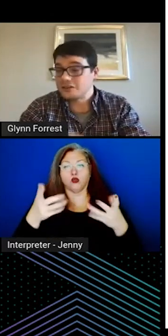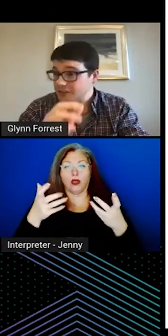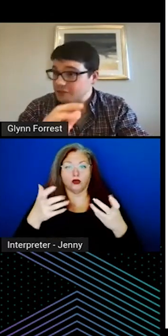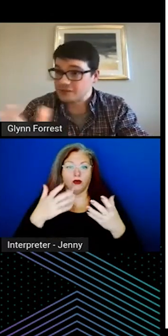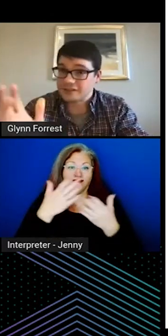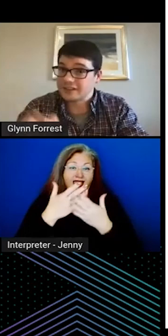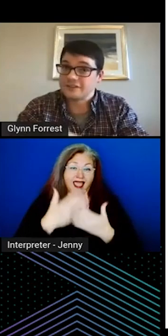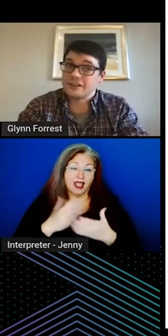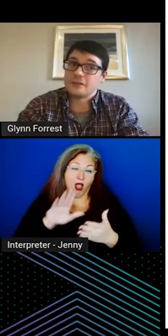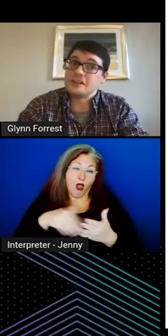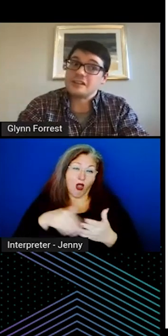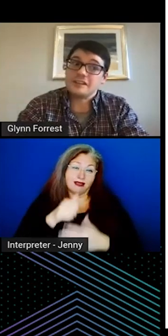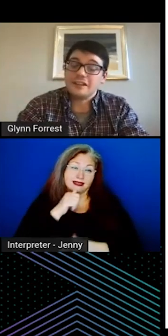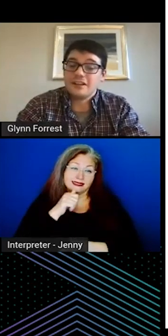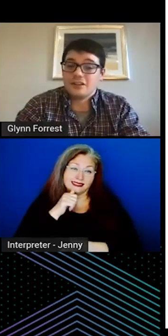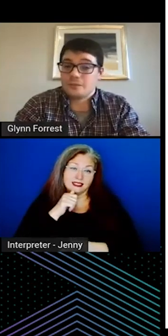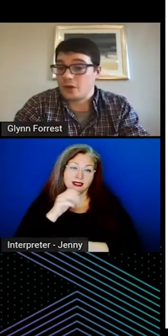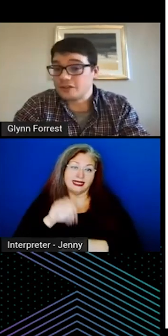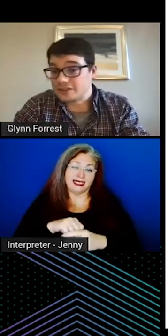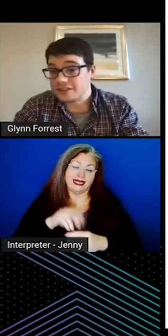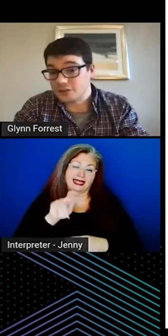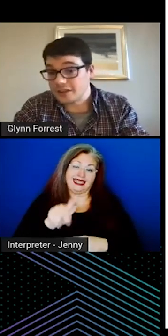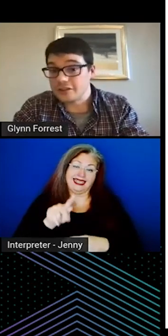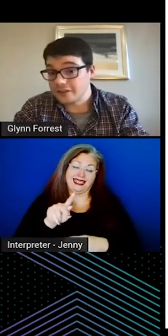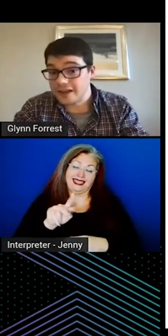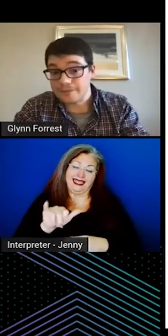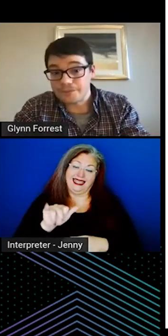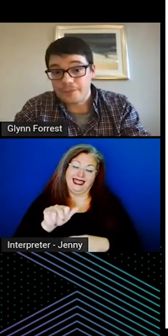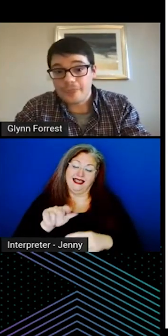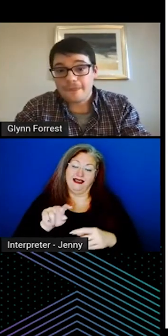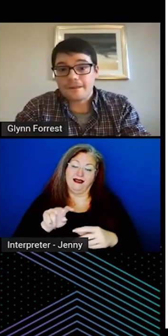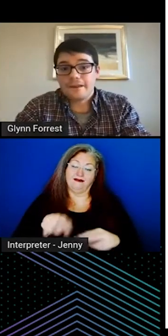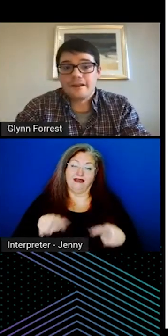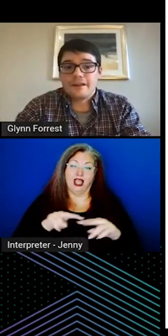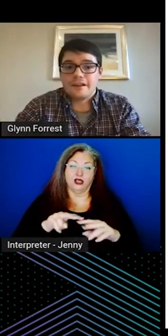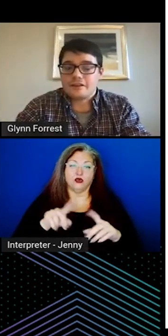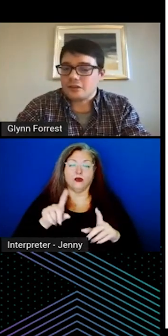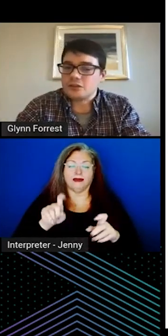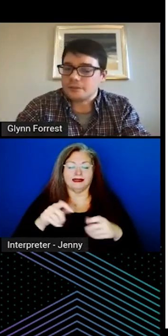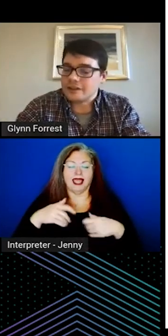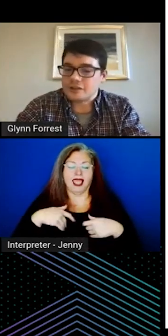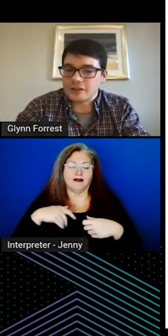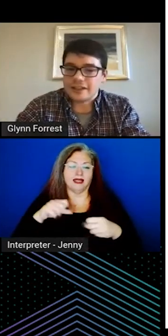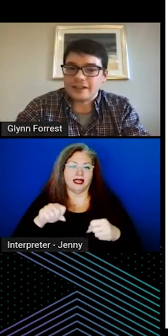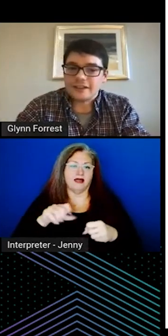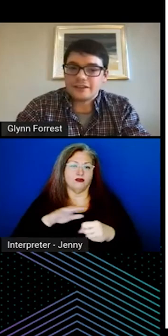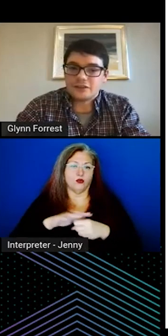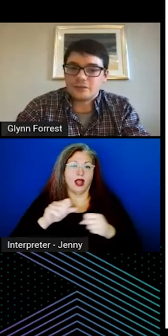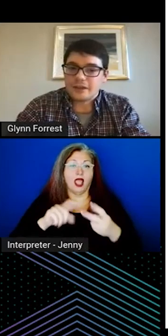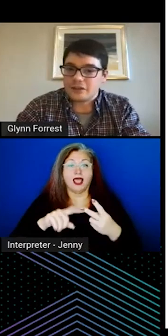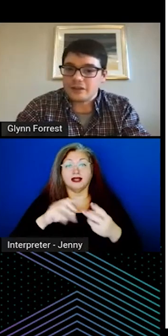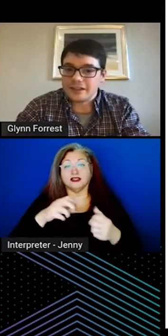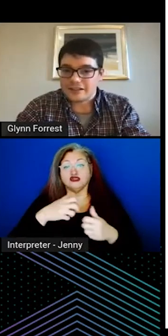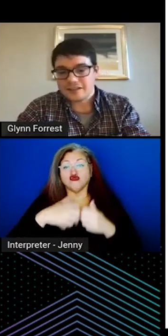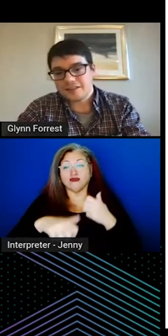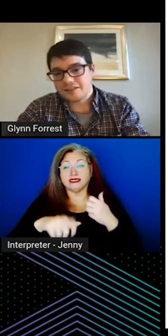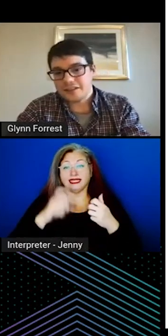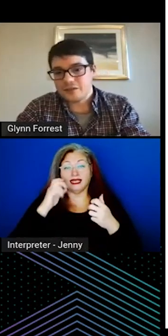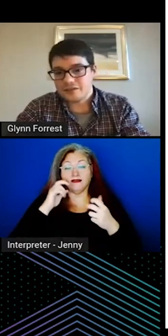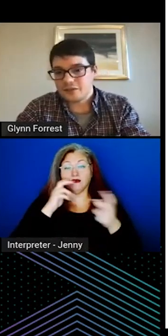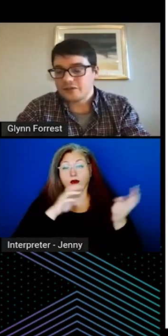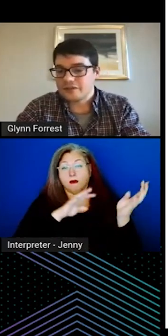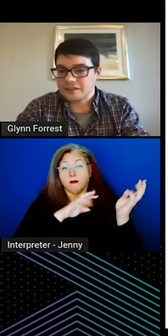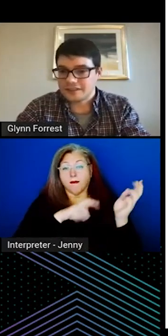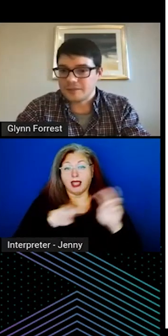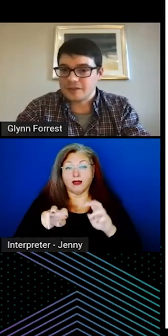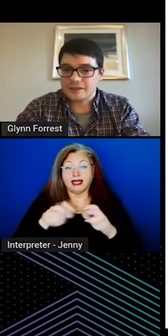all the secrets in a key value engine, your policy needs to allow for that. It's also pretty tricky to migrate existing secrets